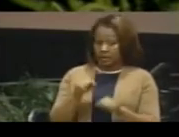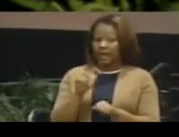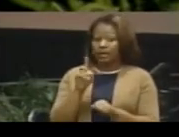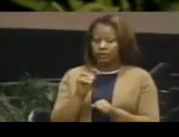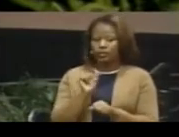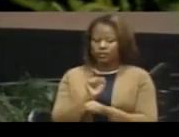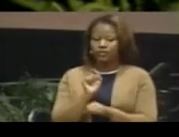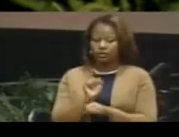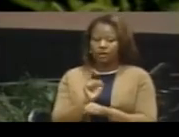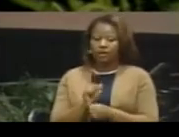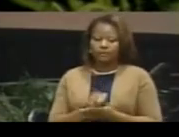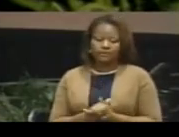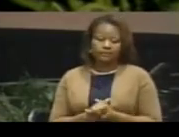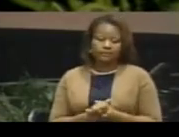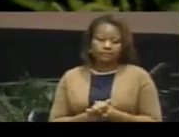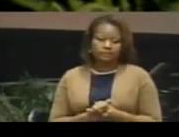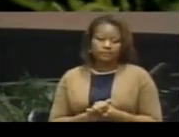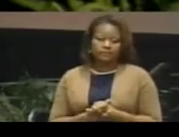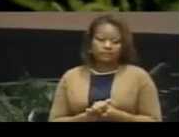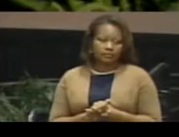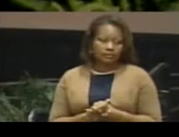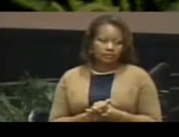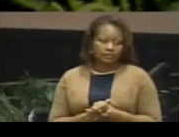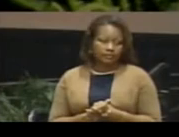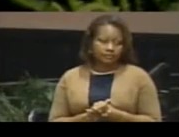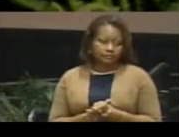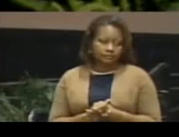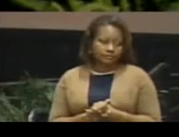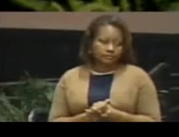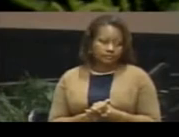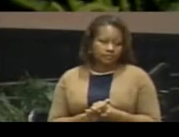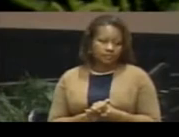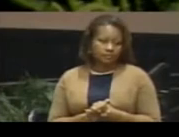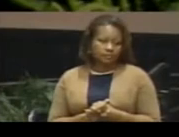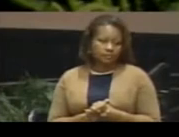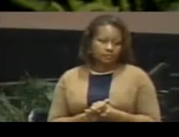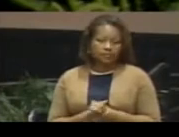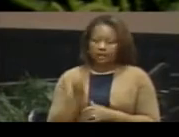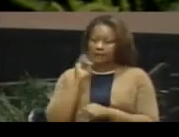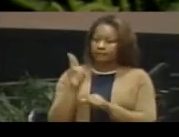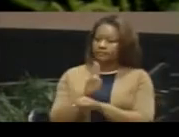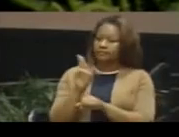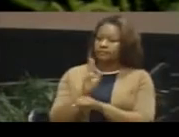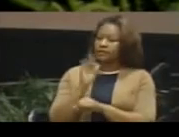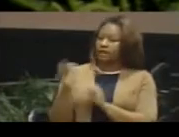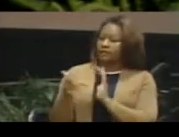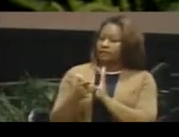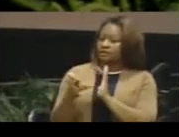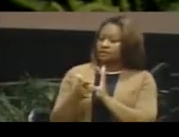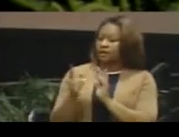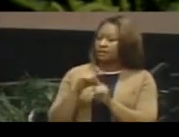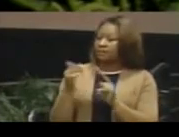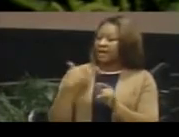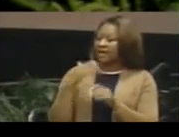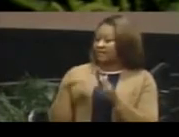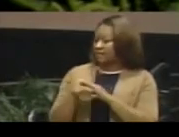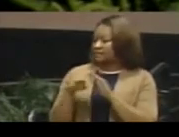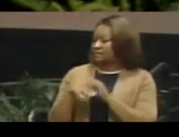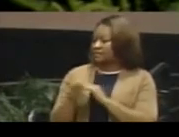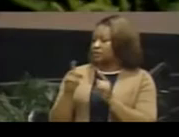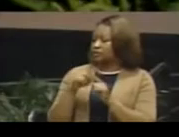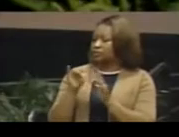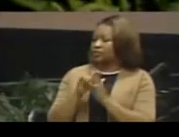jobs. In other words, it's utilization of the technology, but it's having accessibility to